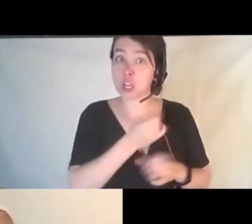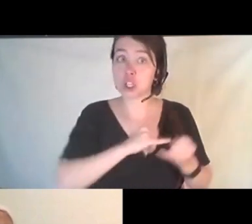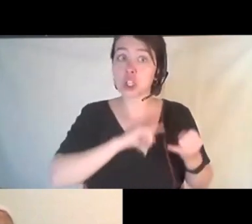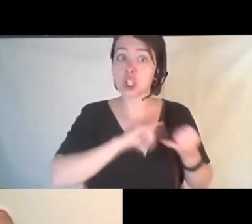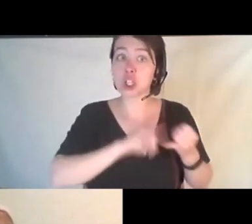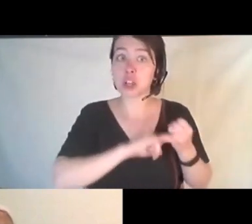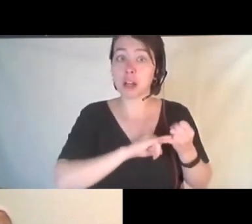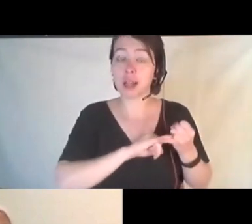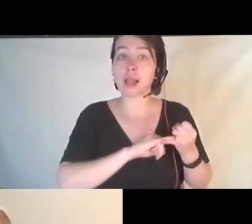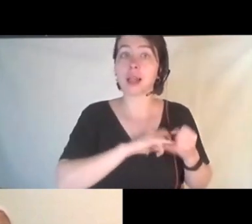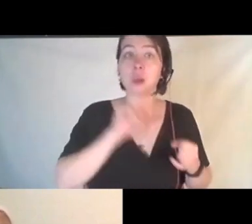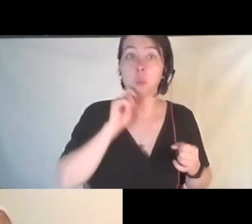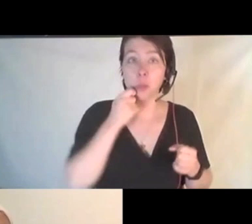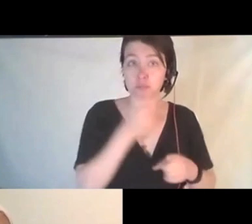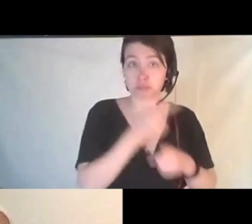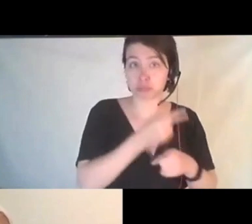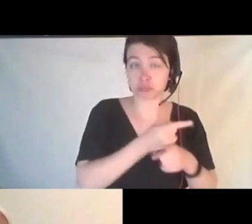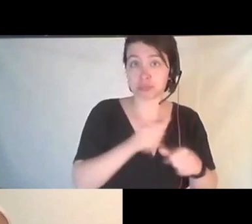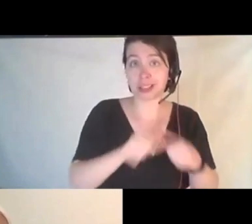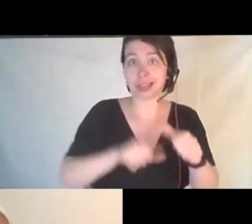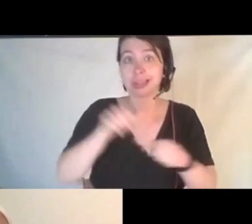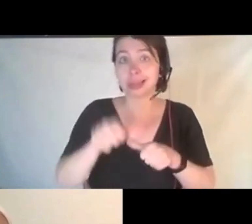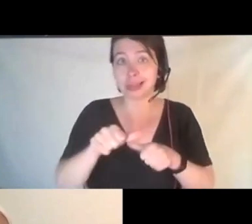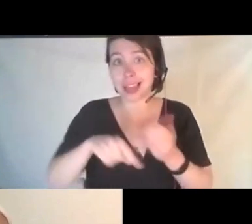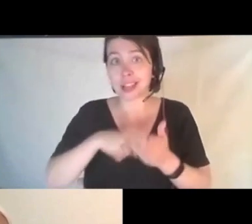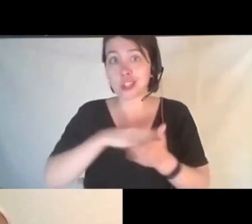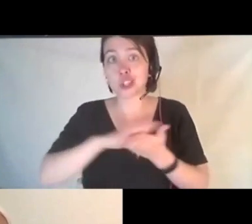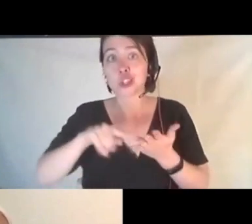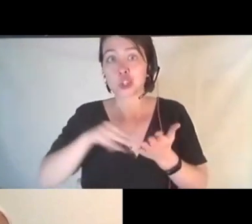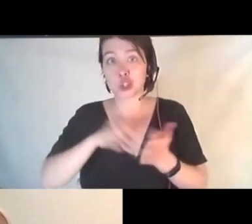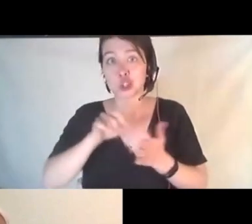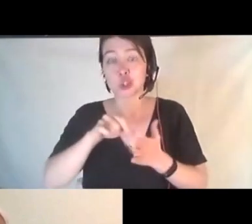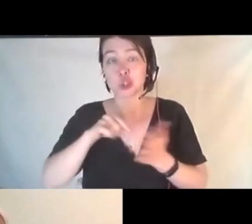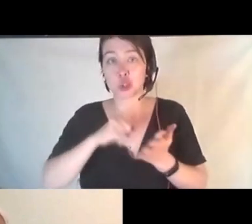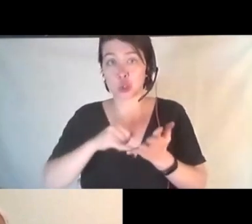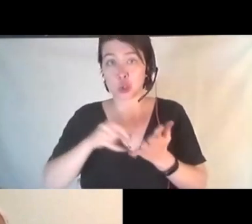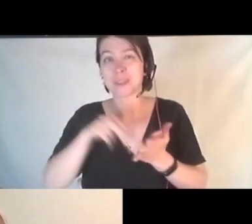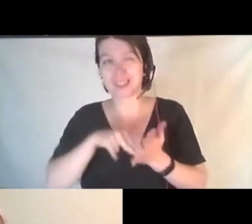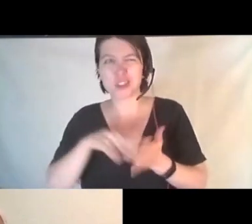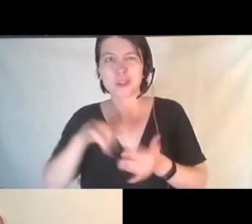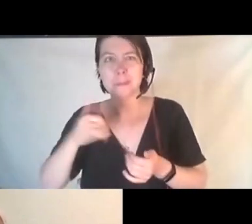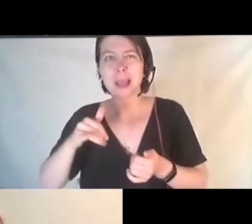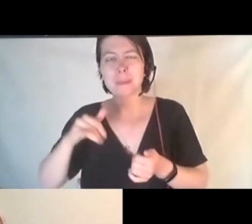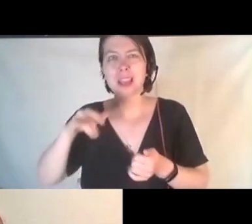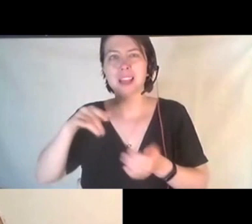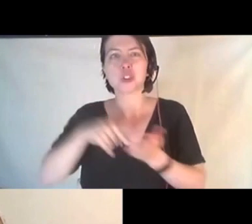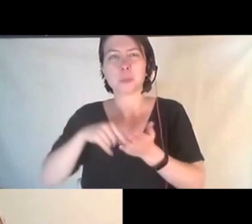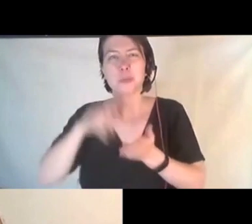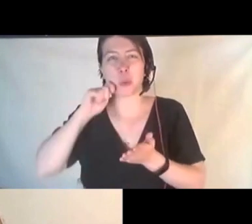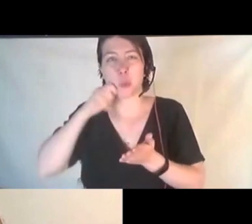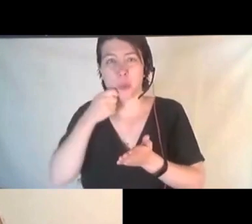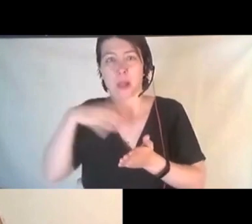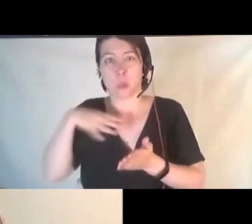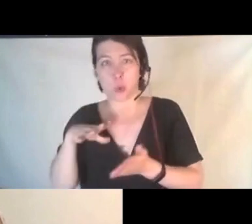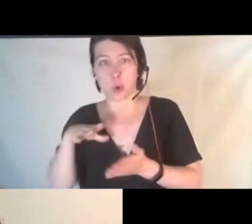stay if you like. It's just I'm aware that you might want to step away, which is totally fine. So, and then after that, Sheryl and Charlotte will